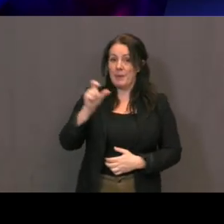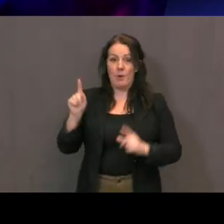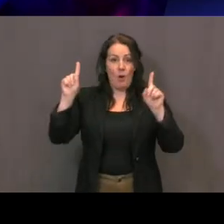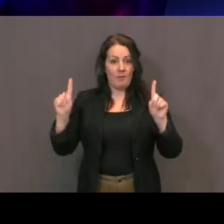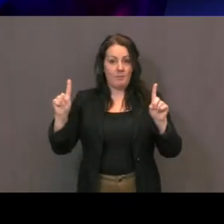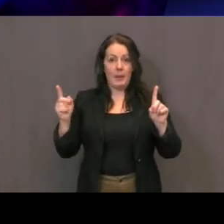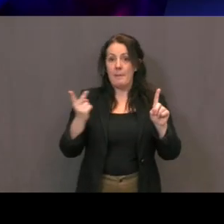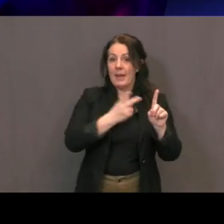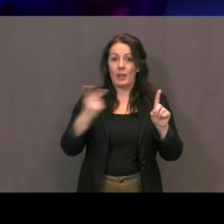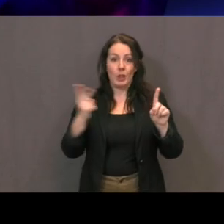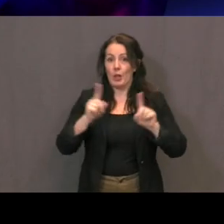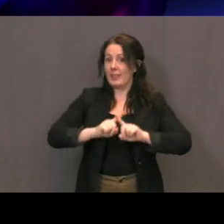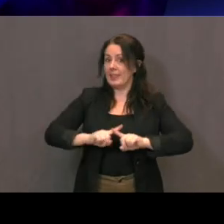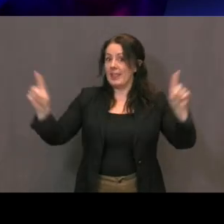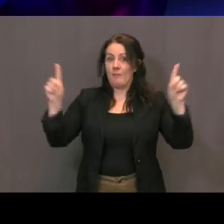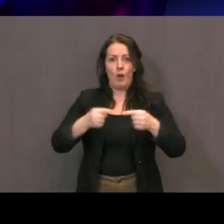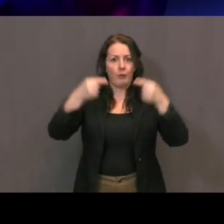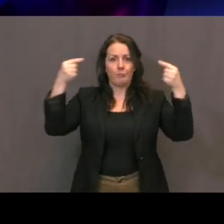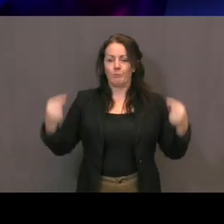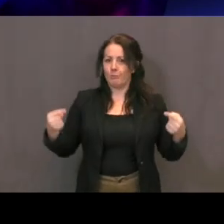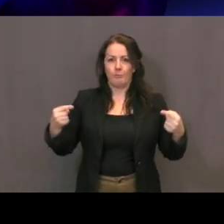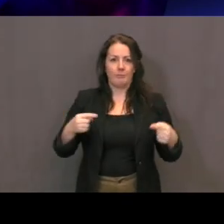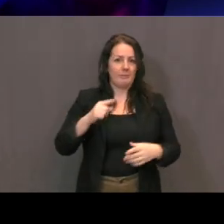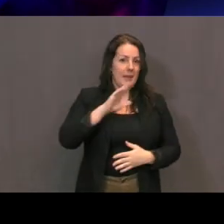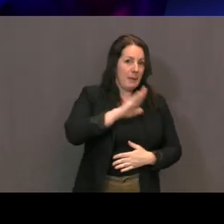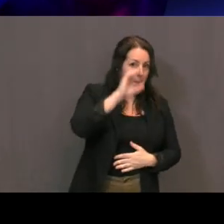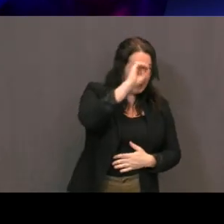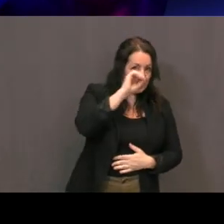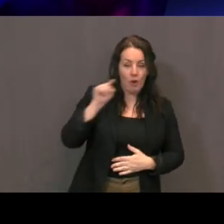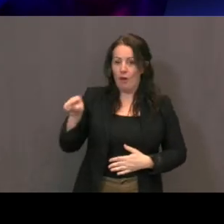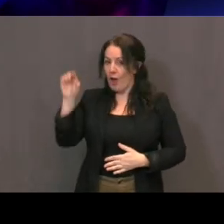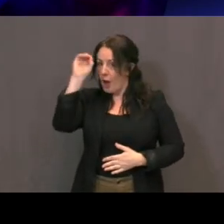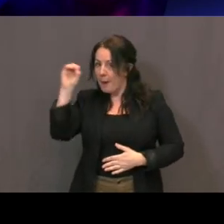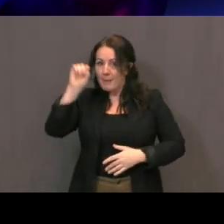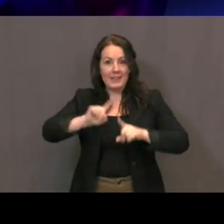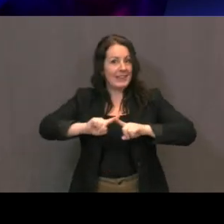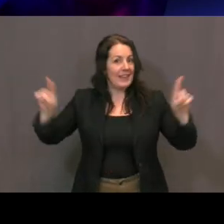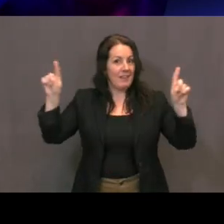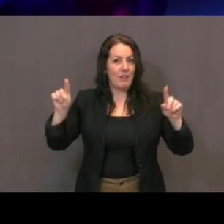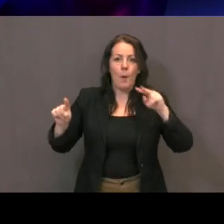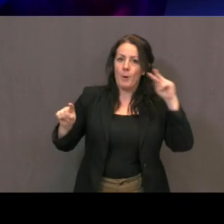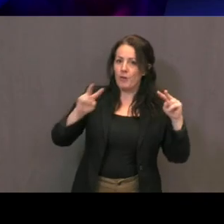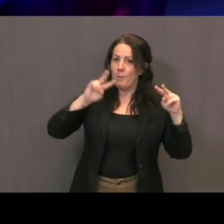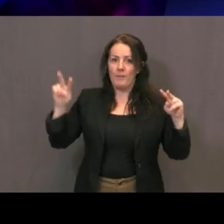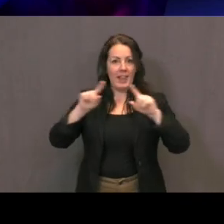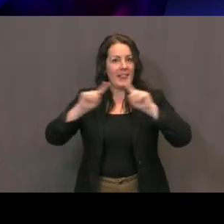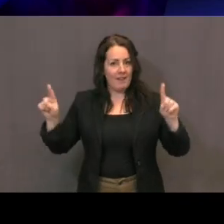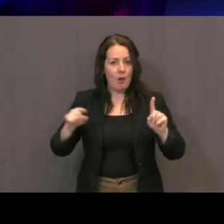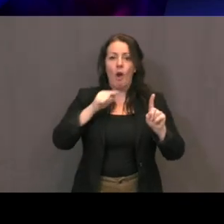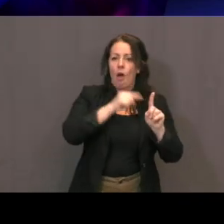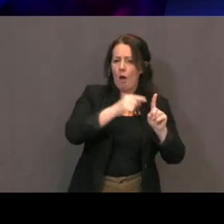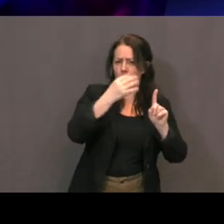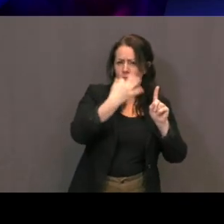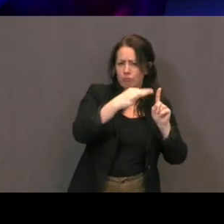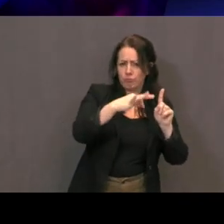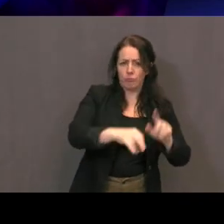be able to first make their case for 8 minutes, and then, after these first two parts, they will each also